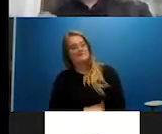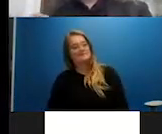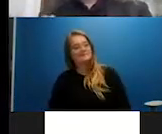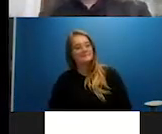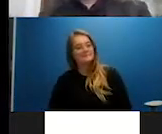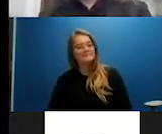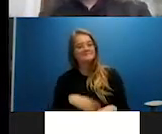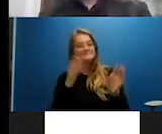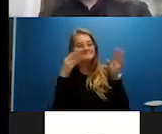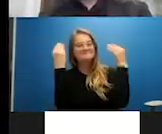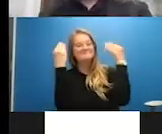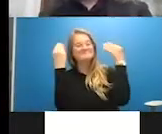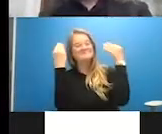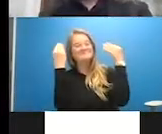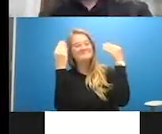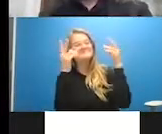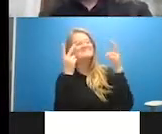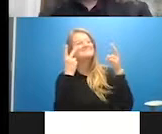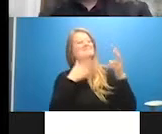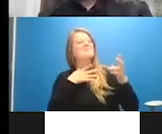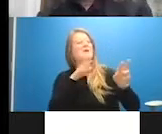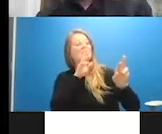then he grinned to see what I would do.